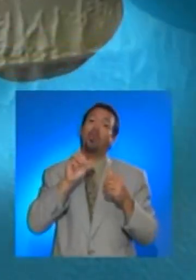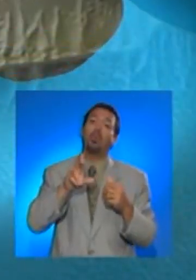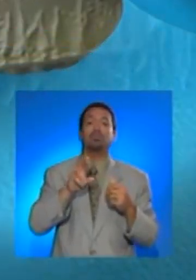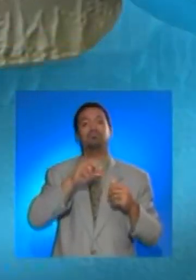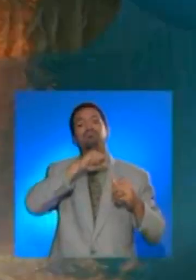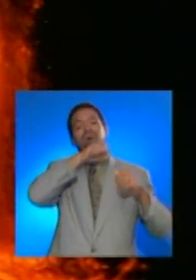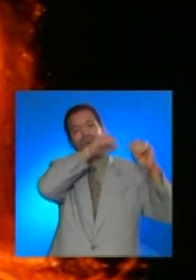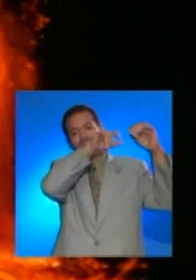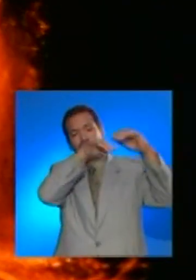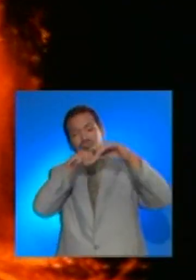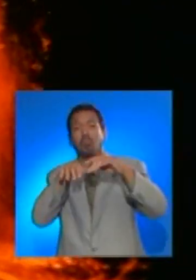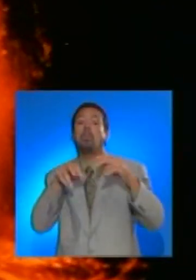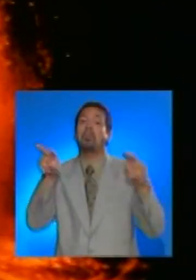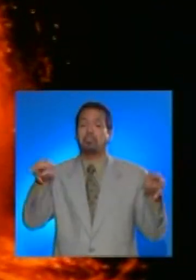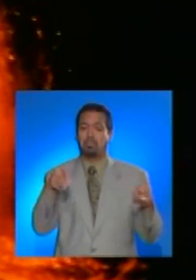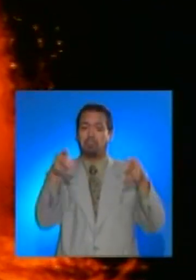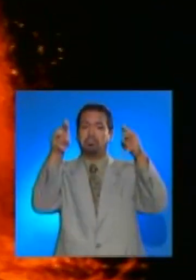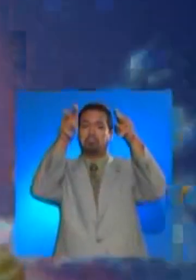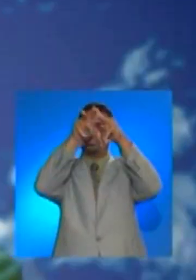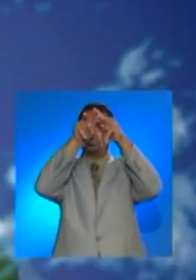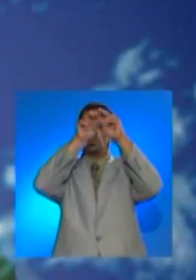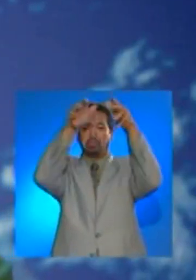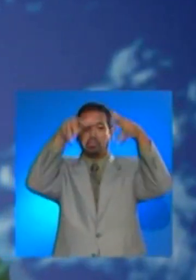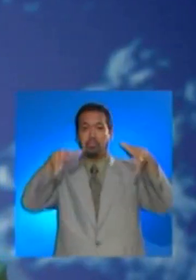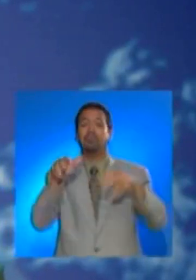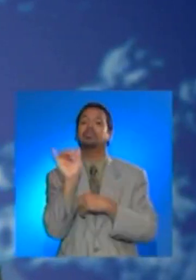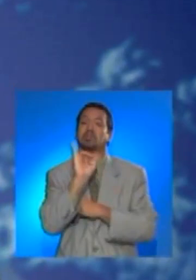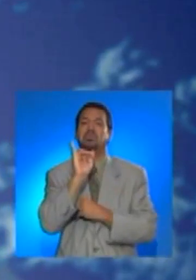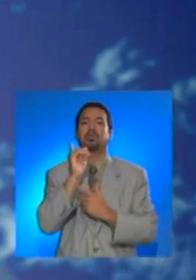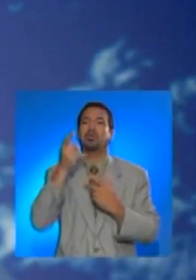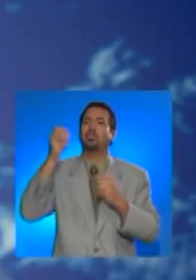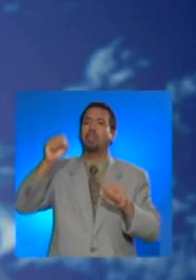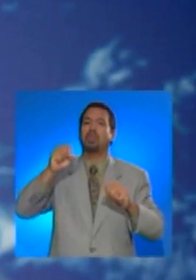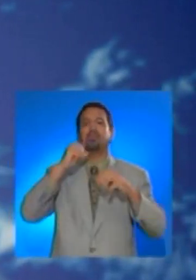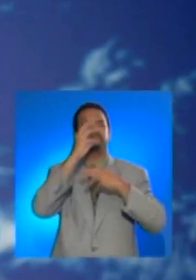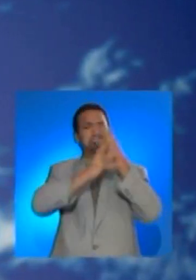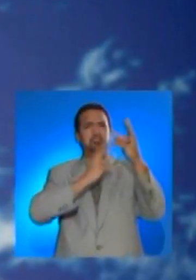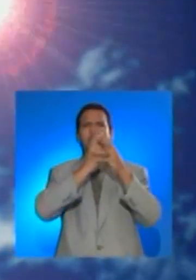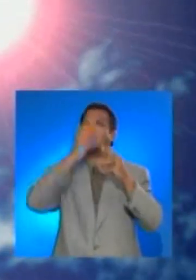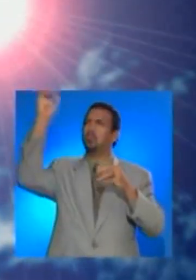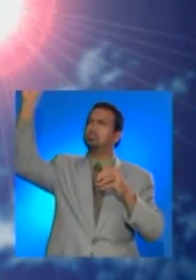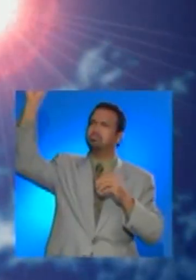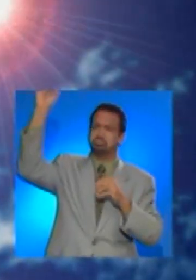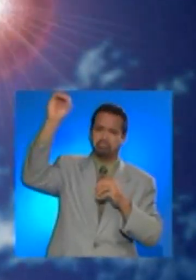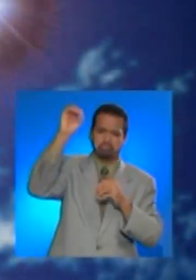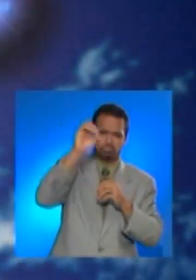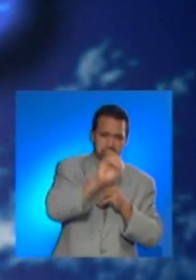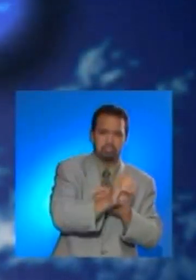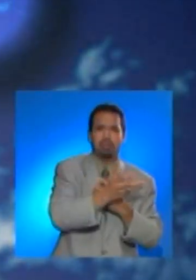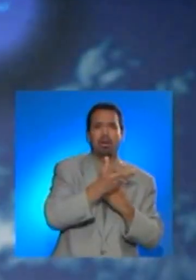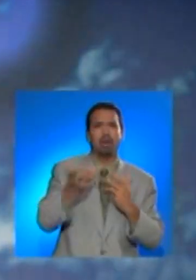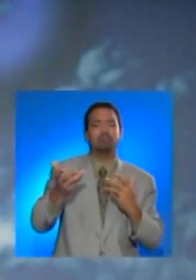landslide, a volcanic eruption, or an impact from a large object falling into the ocean.